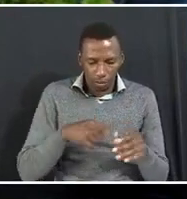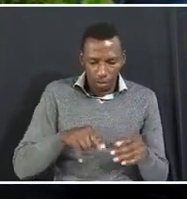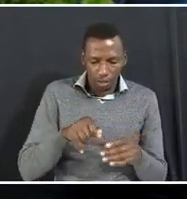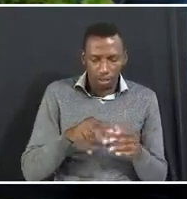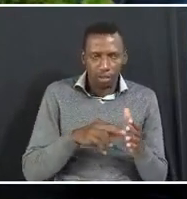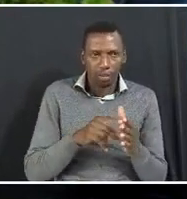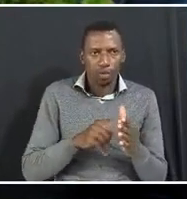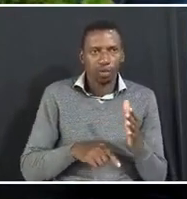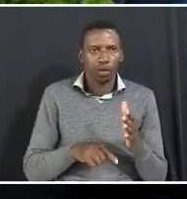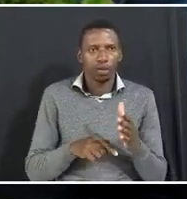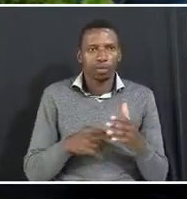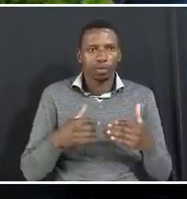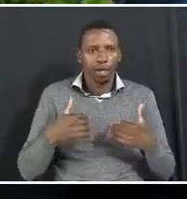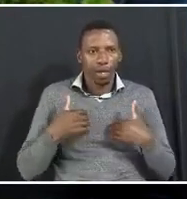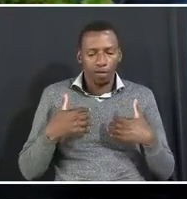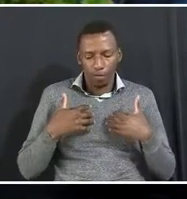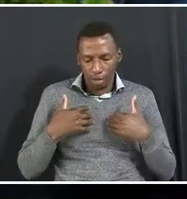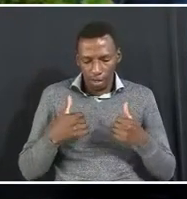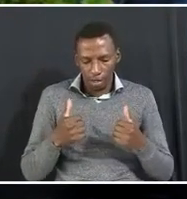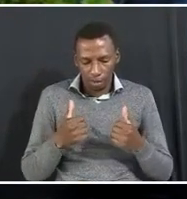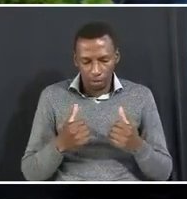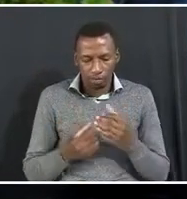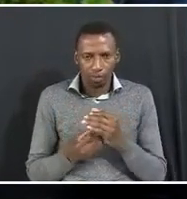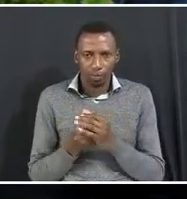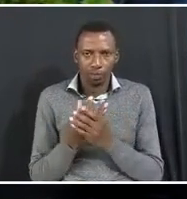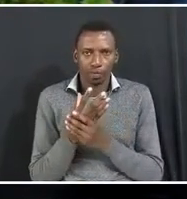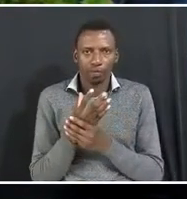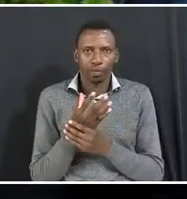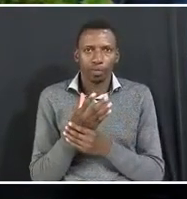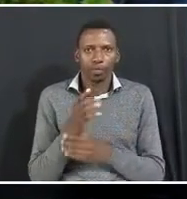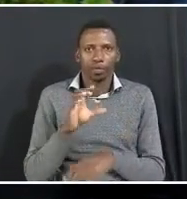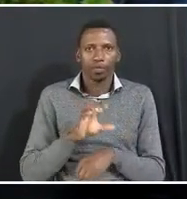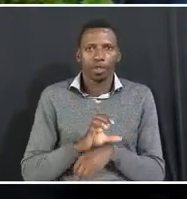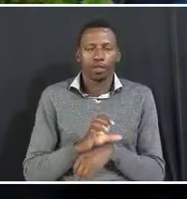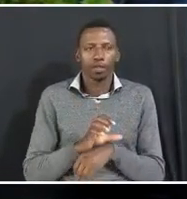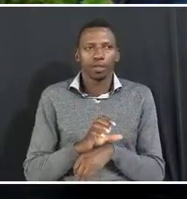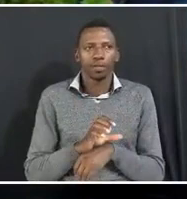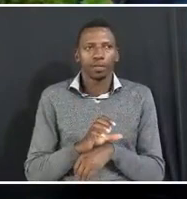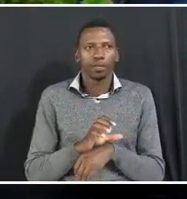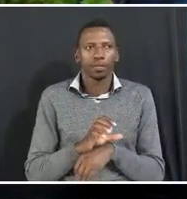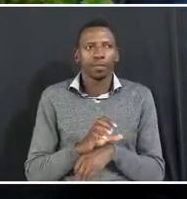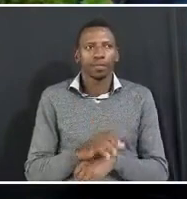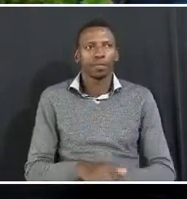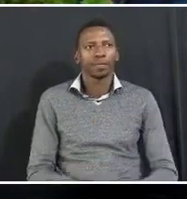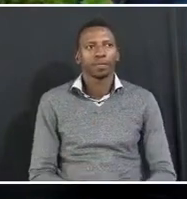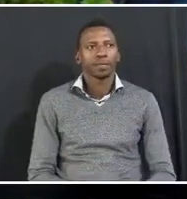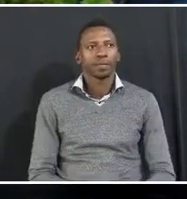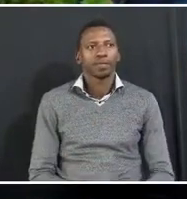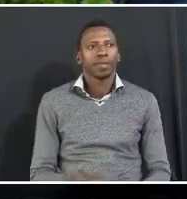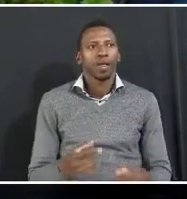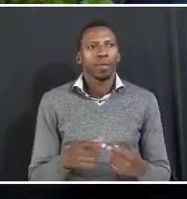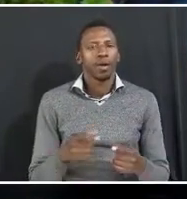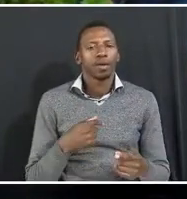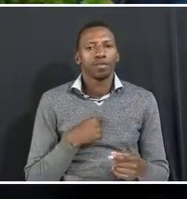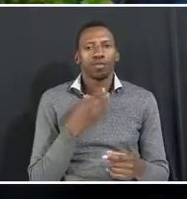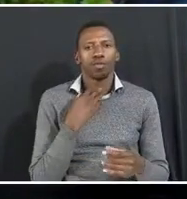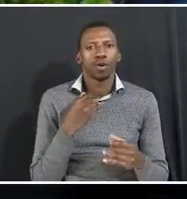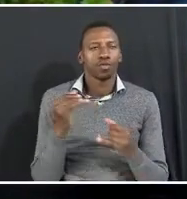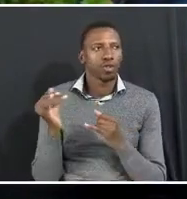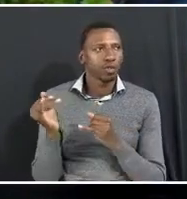to have a healthy and growing local church as regards to the prayer cells. But I want to